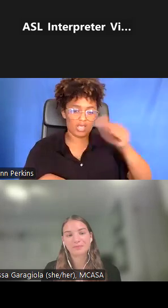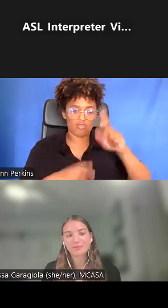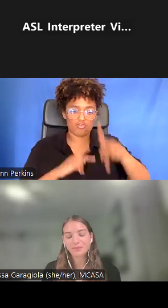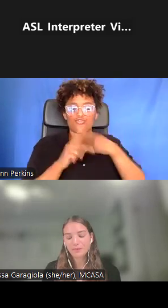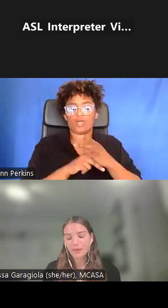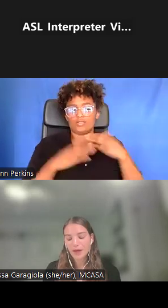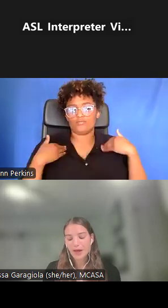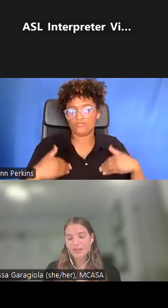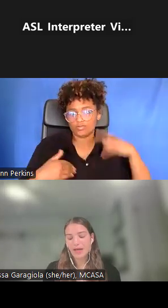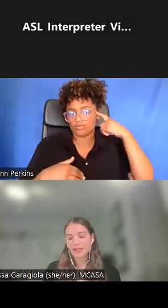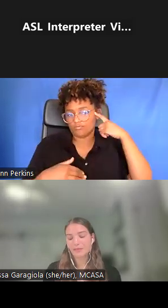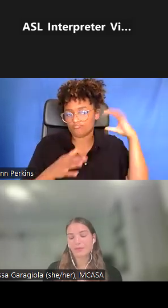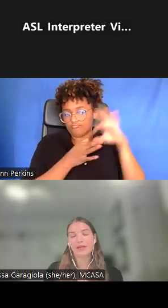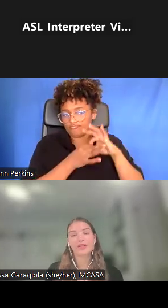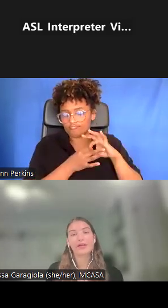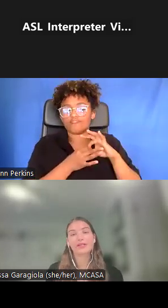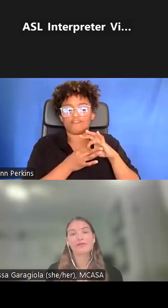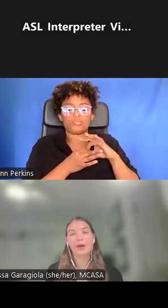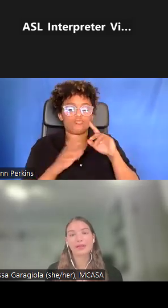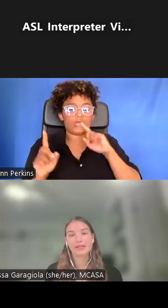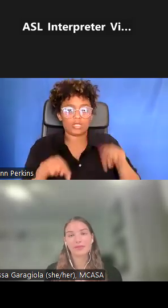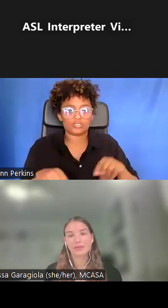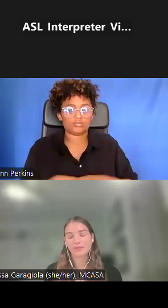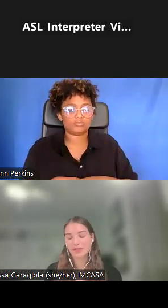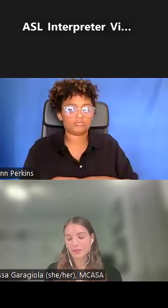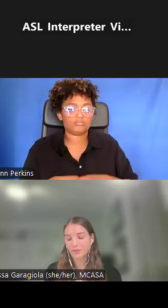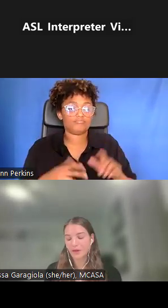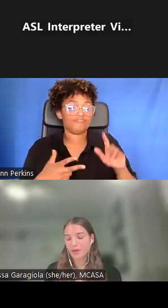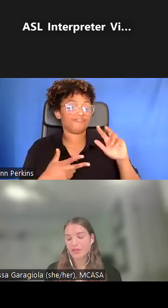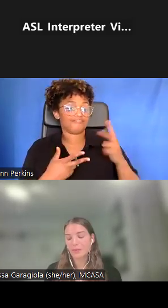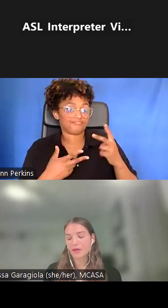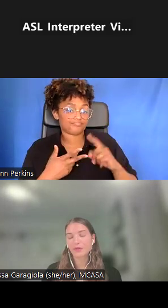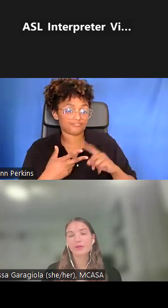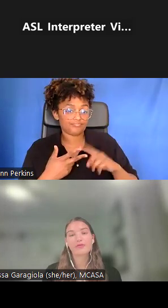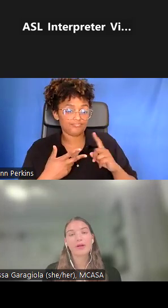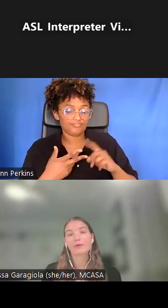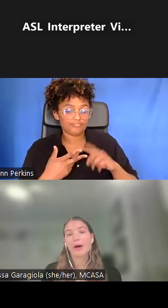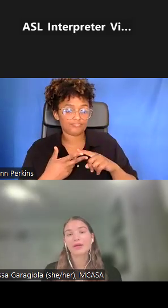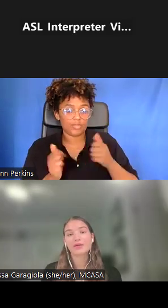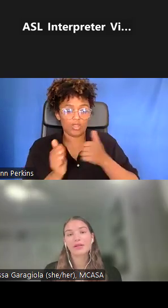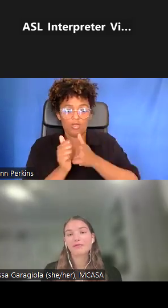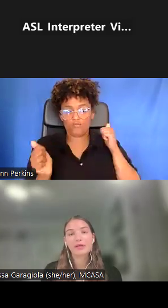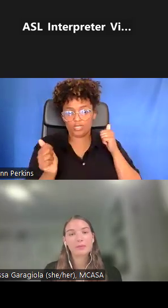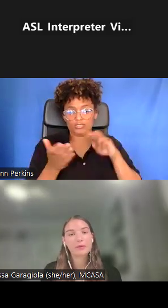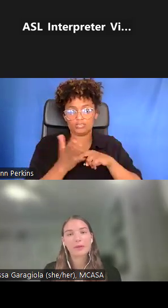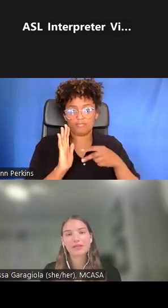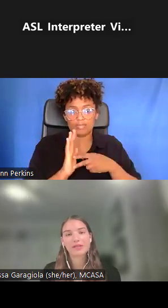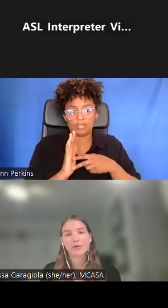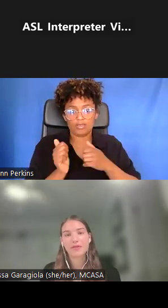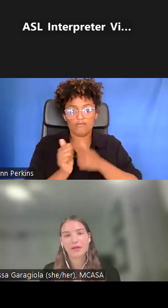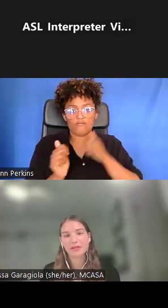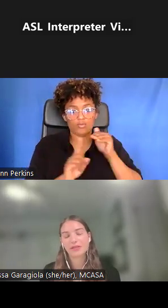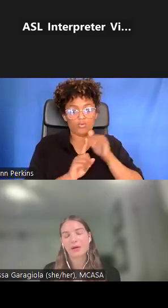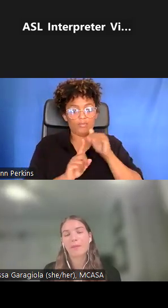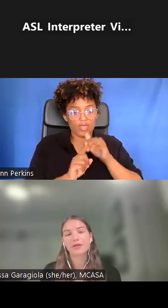reactions. The second symptom cluster is avoidance symptoms. These may include avoiding reminders of people, places,